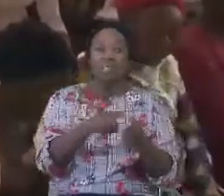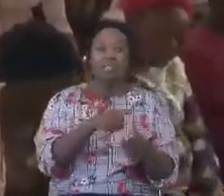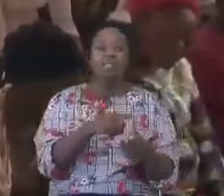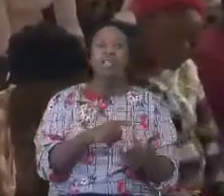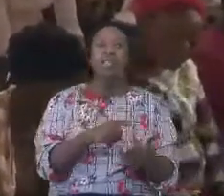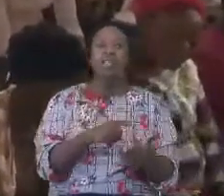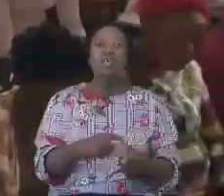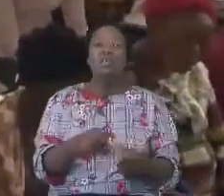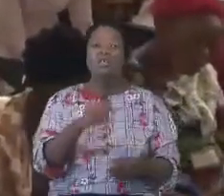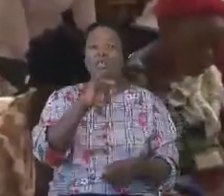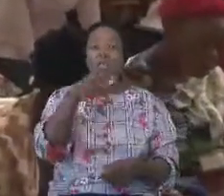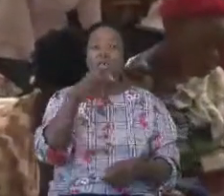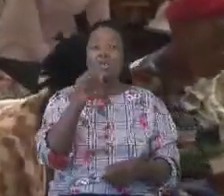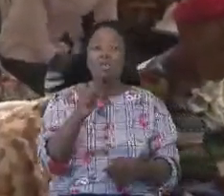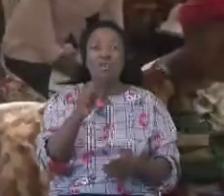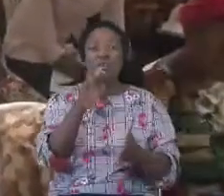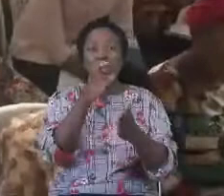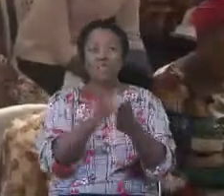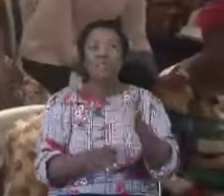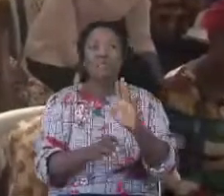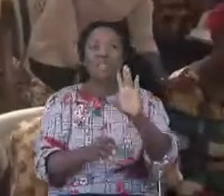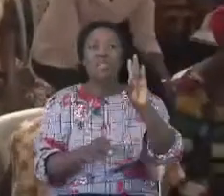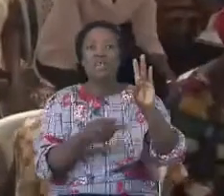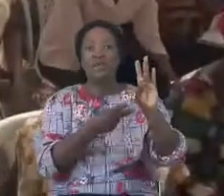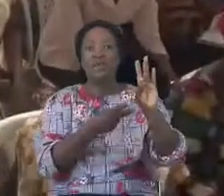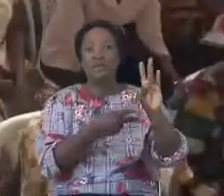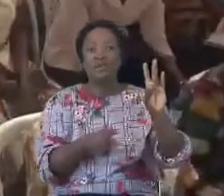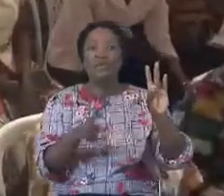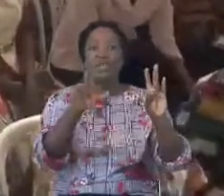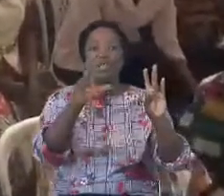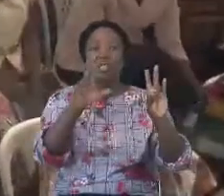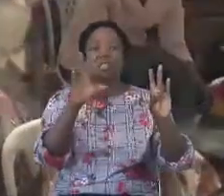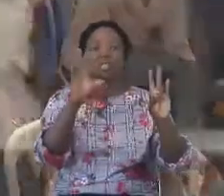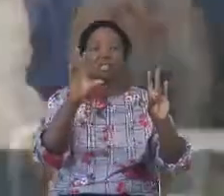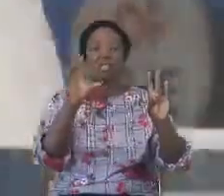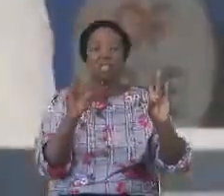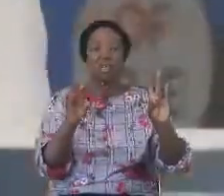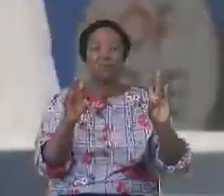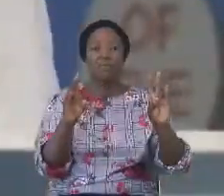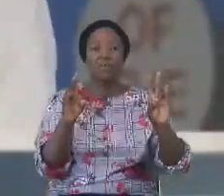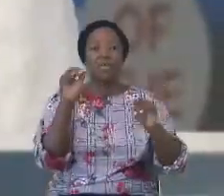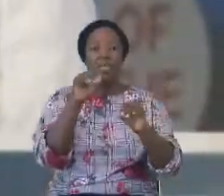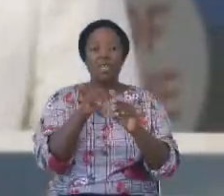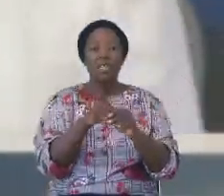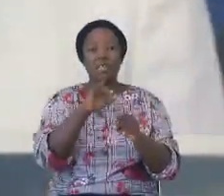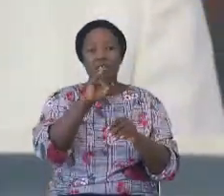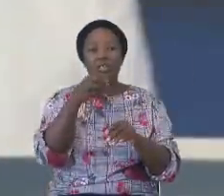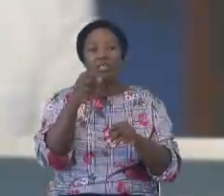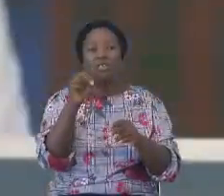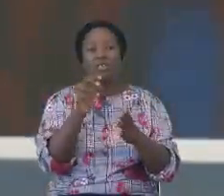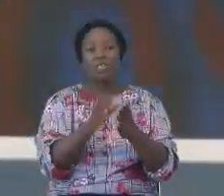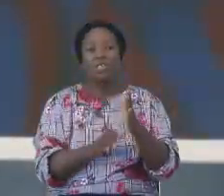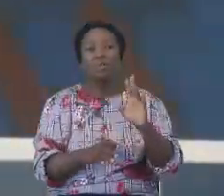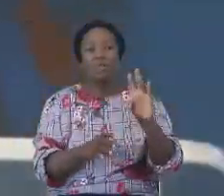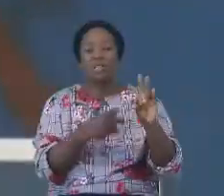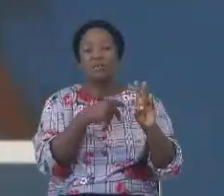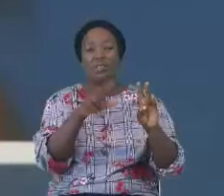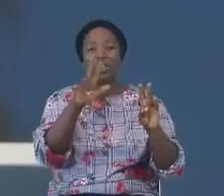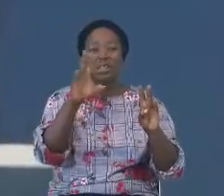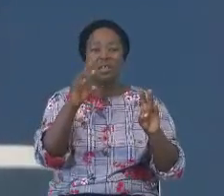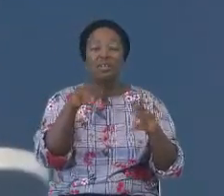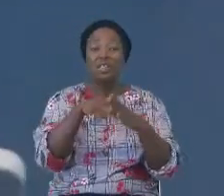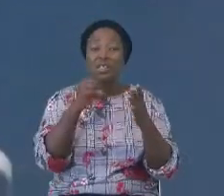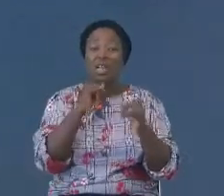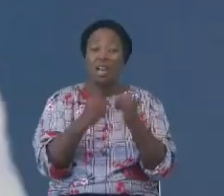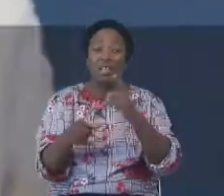will satisfy you. And then John chapter 7, verse 37. In John